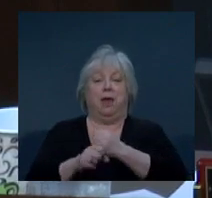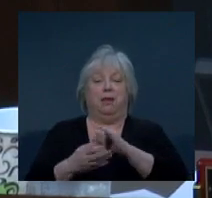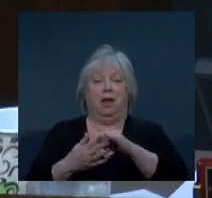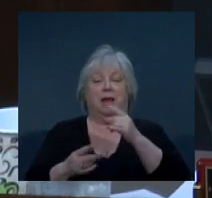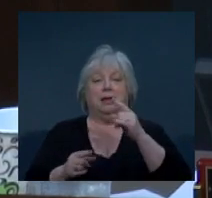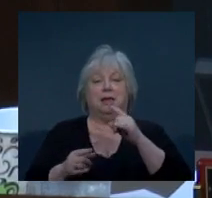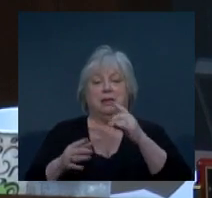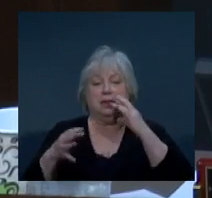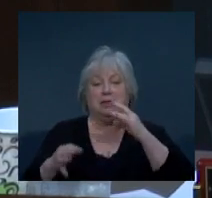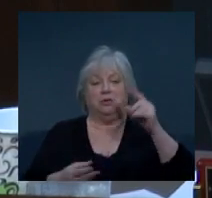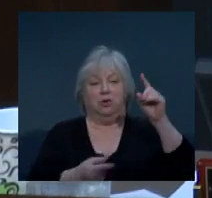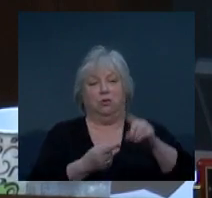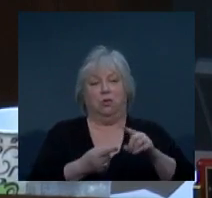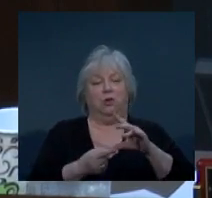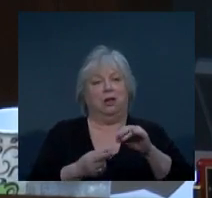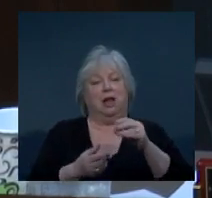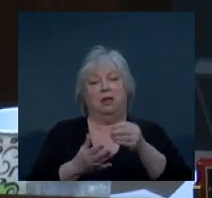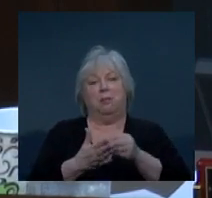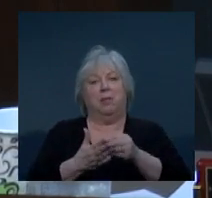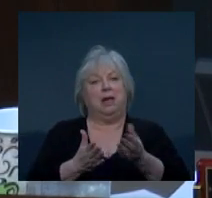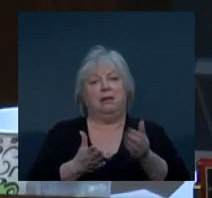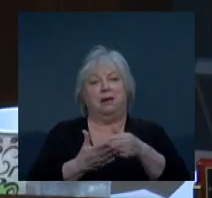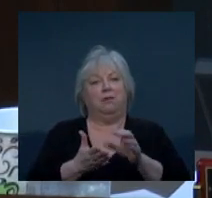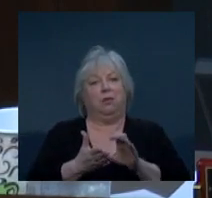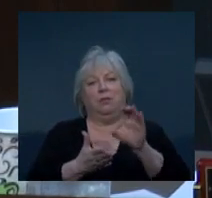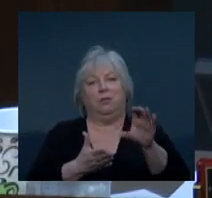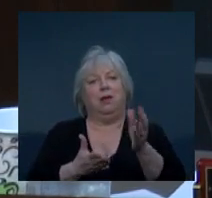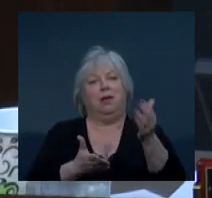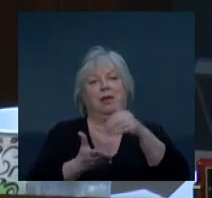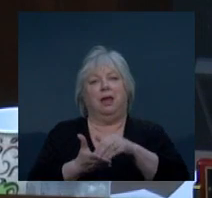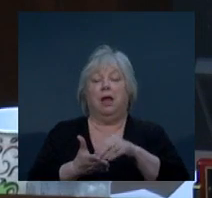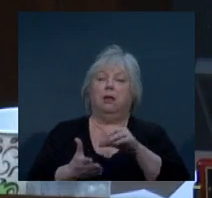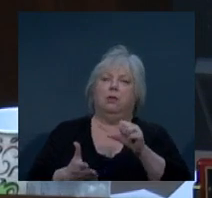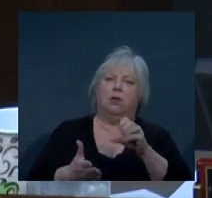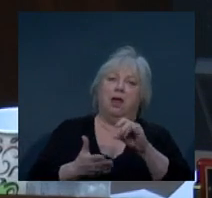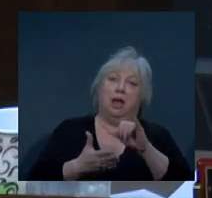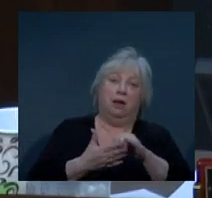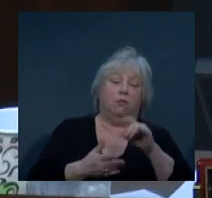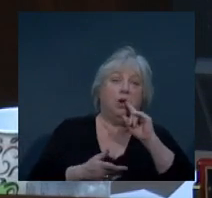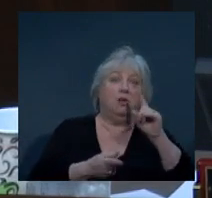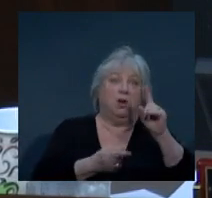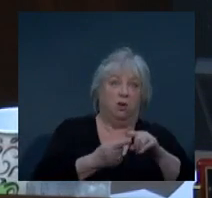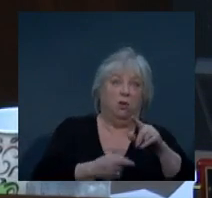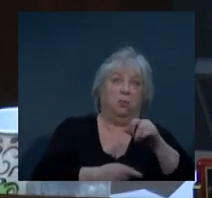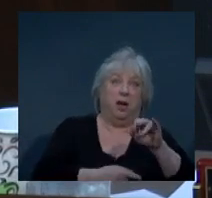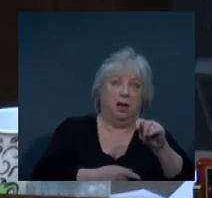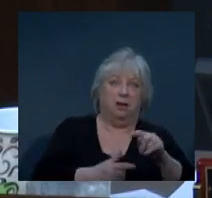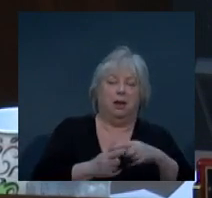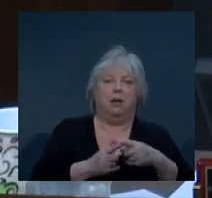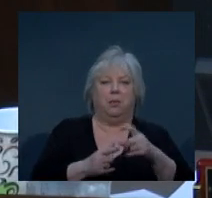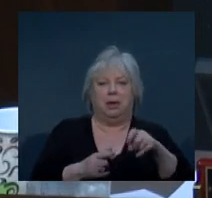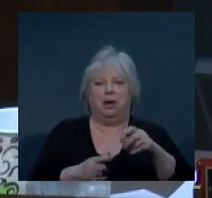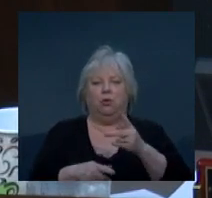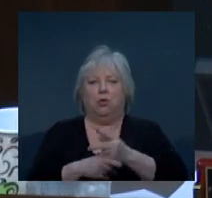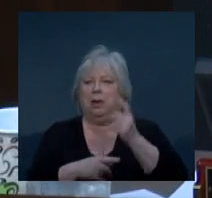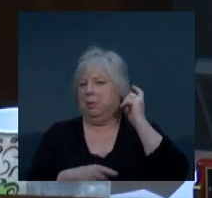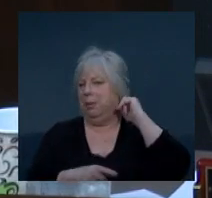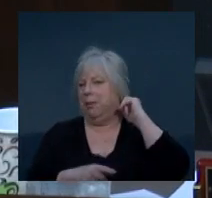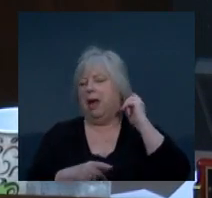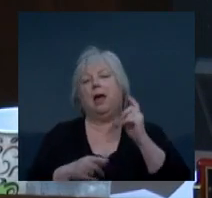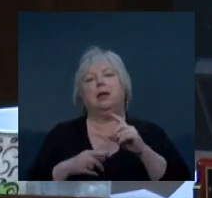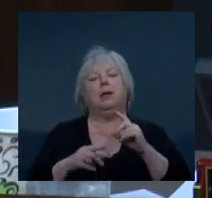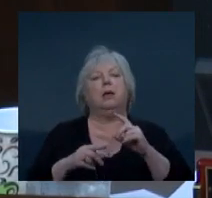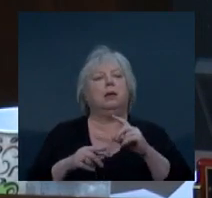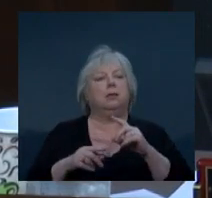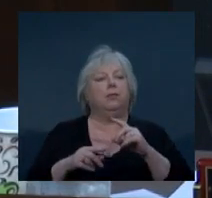I think if we're looking at any kind of reduction from PIT, we need to keep that in mind. We went to the voters in